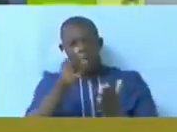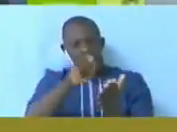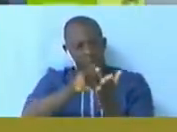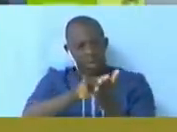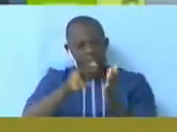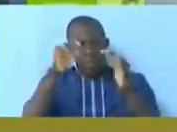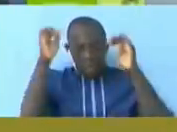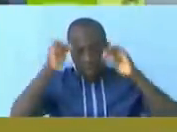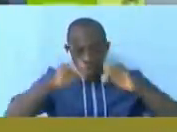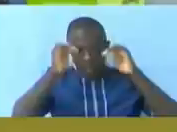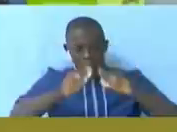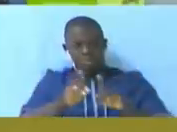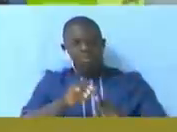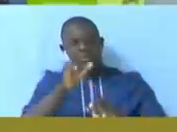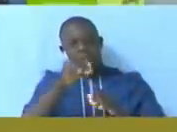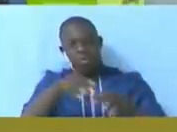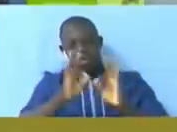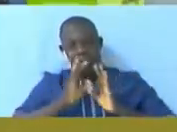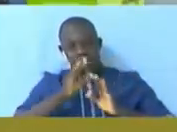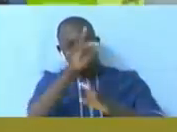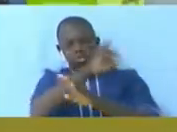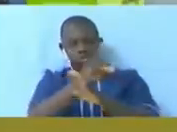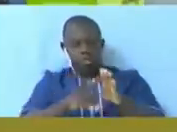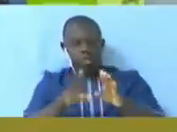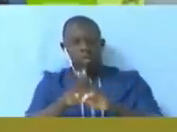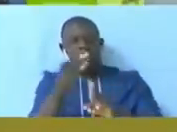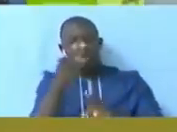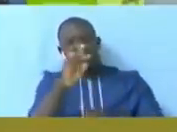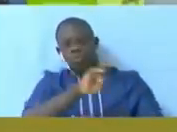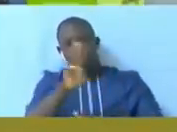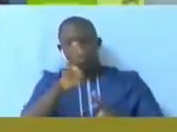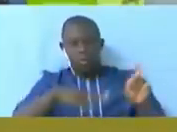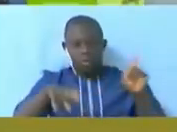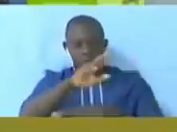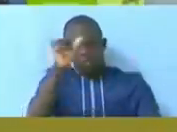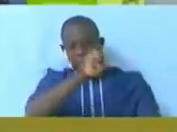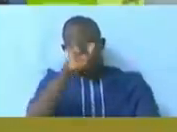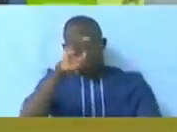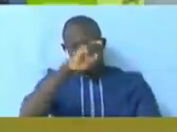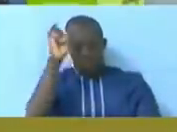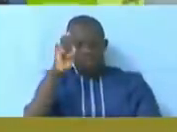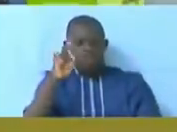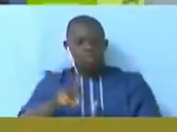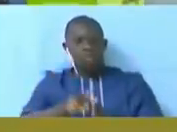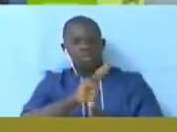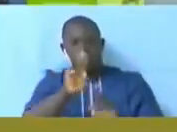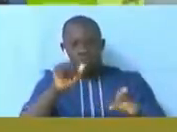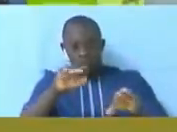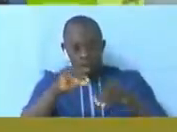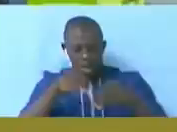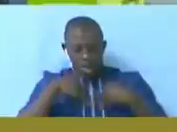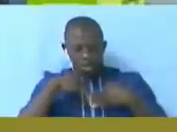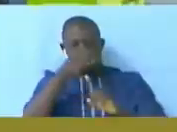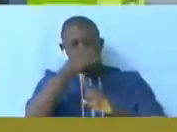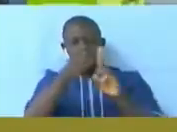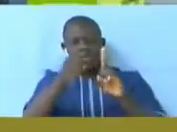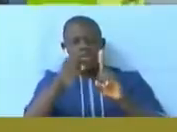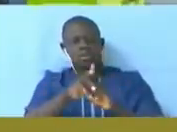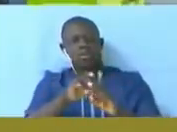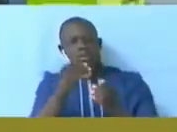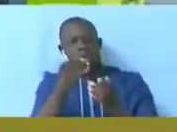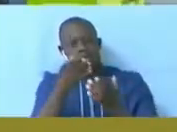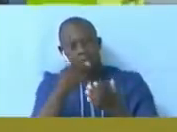if I was not reinstated back, and they couldn't have contained the situation. But I just decided that the time is